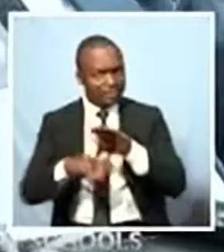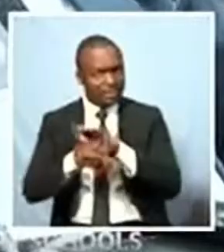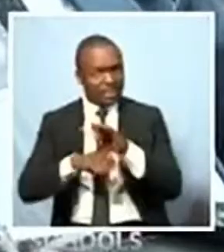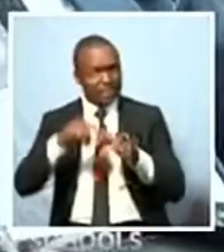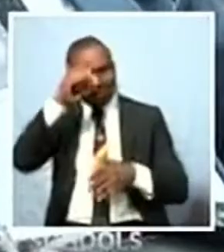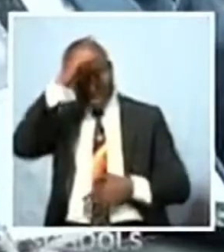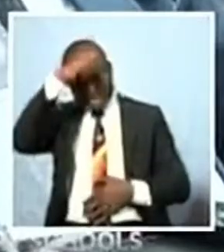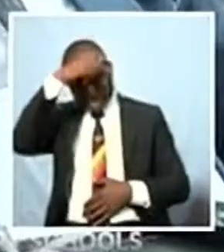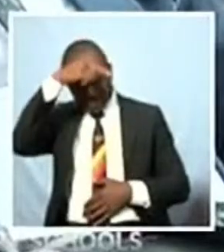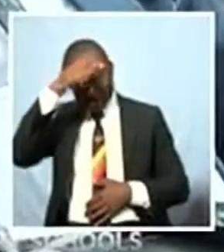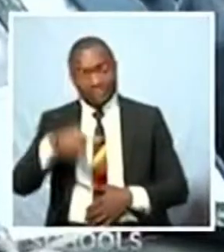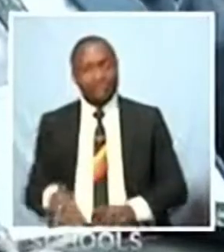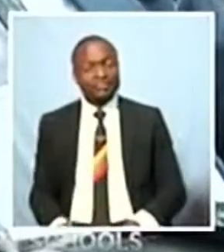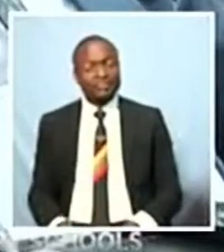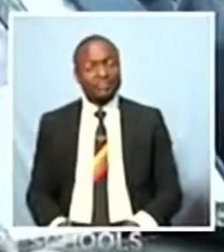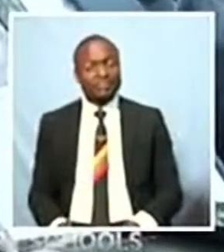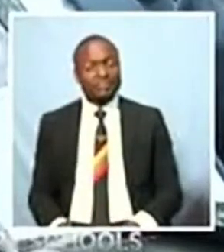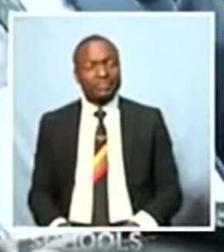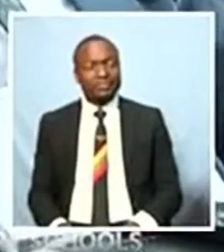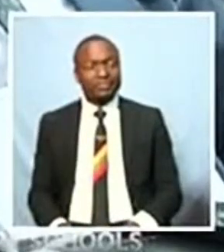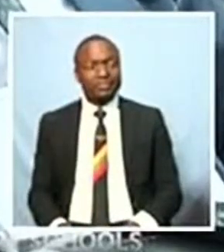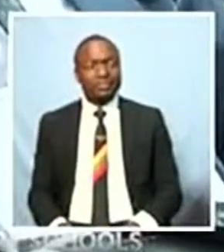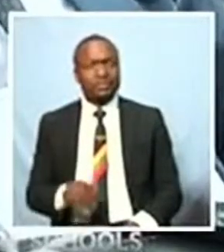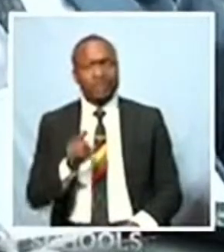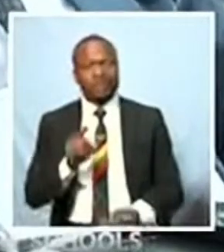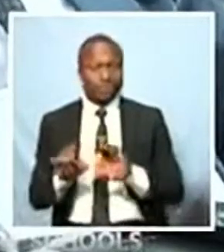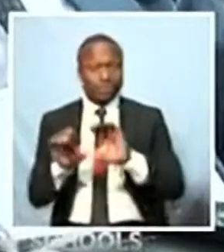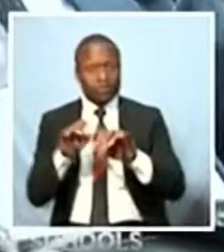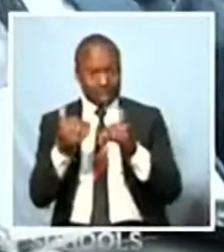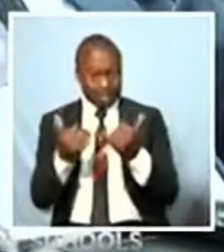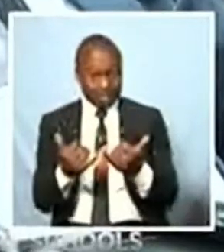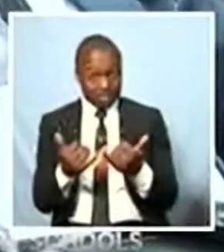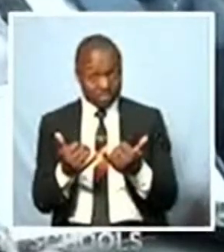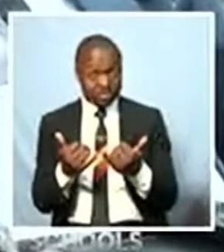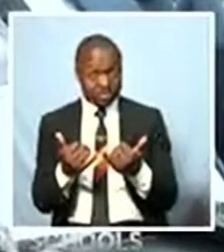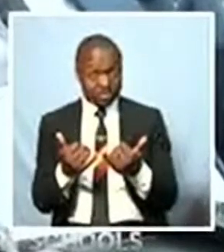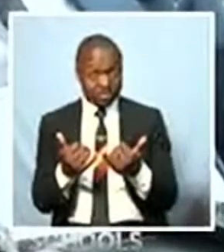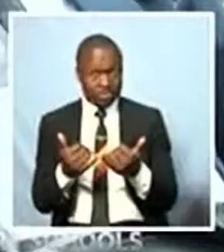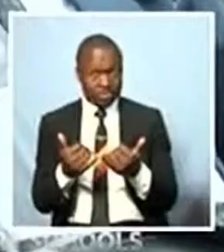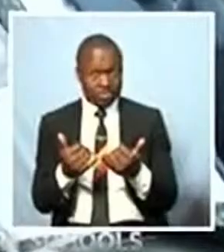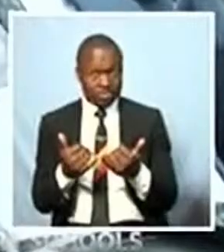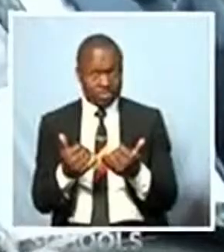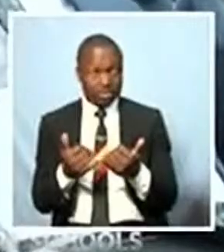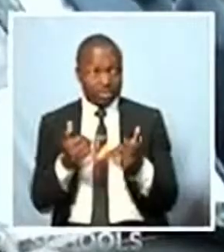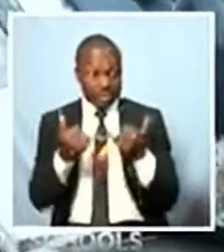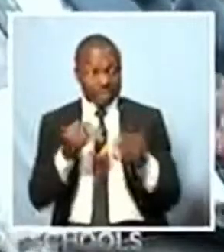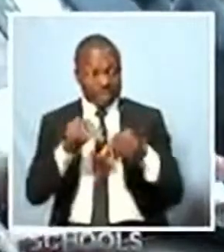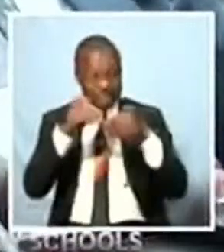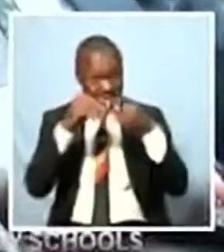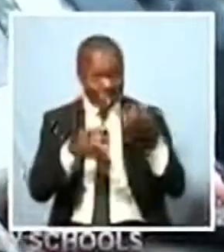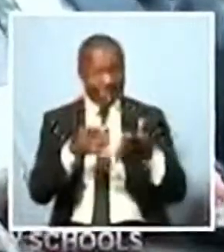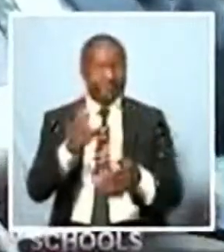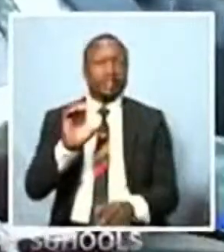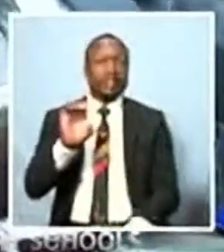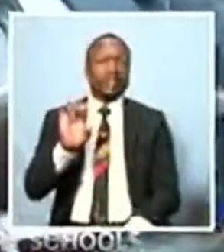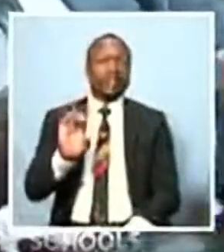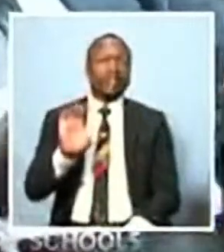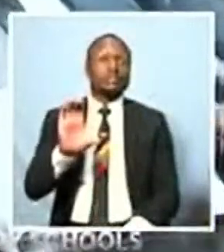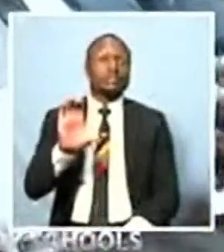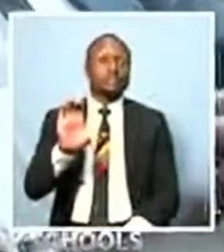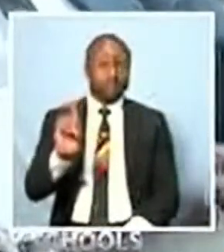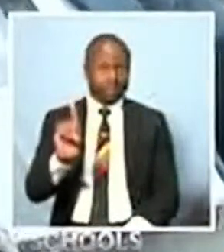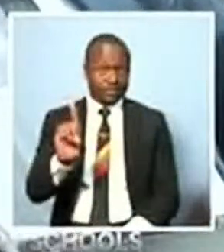degree, or you are doing that now, or you are now providing ECD?